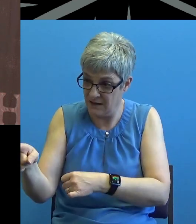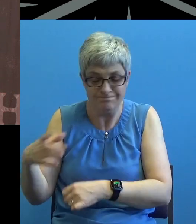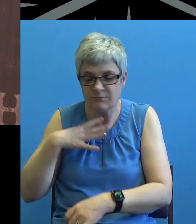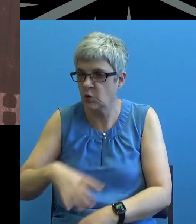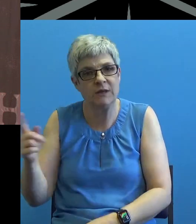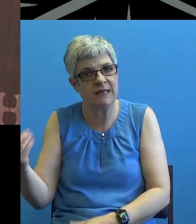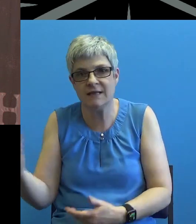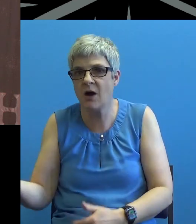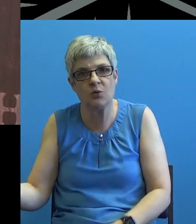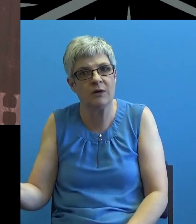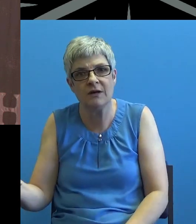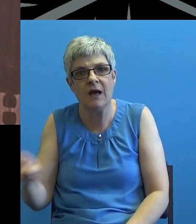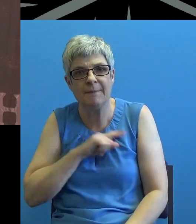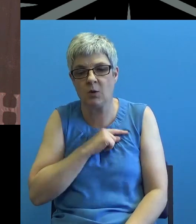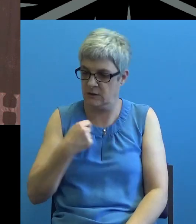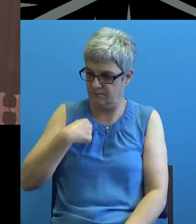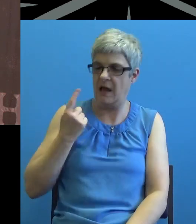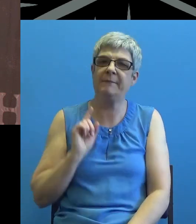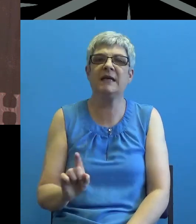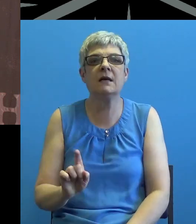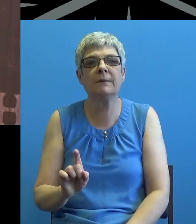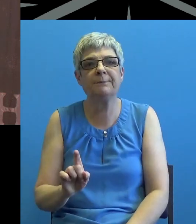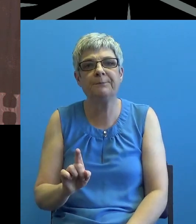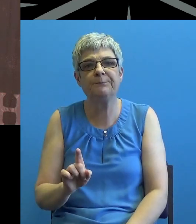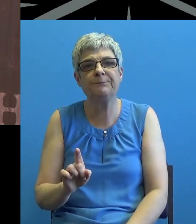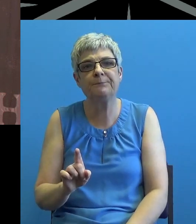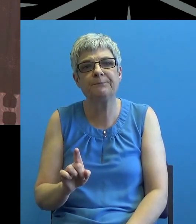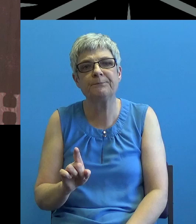longer required because I have come.